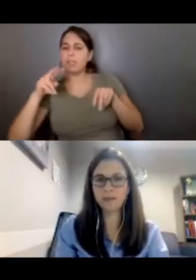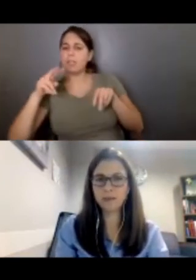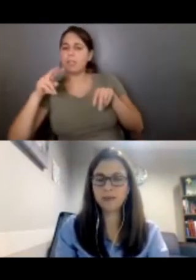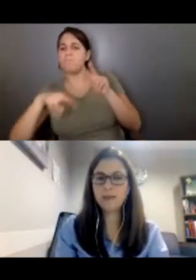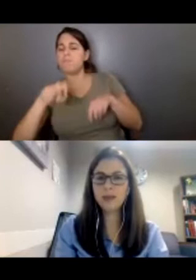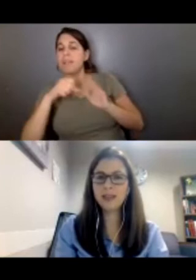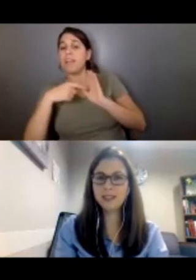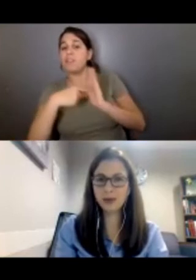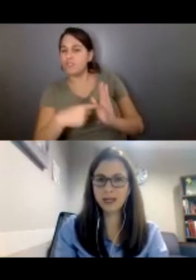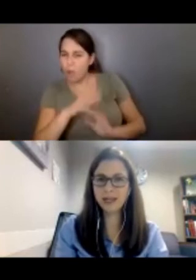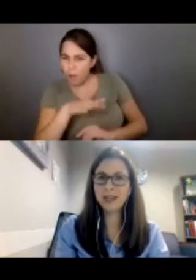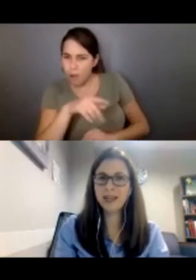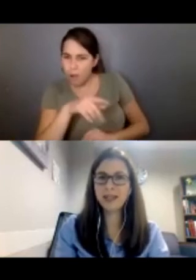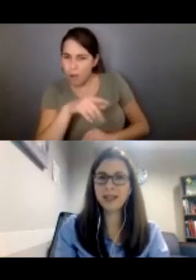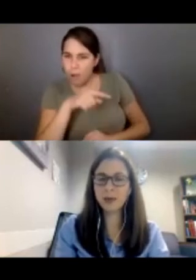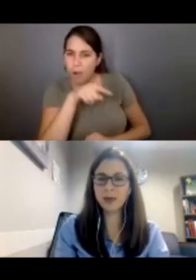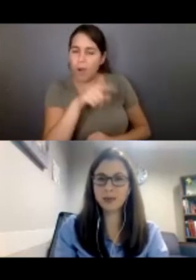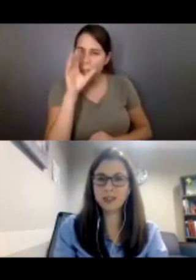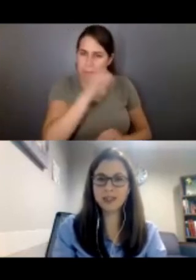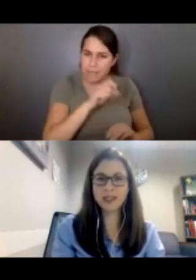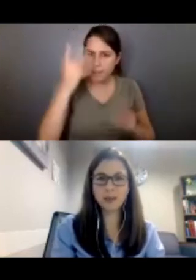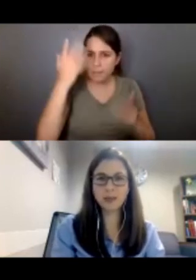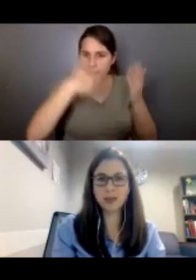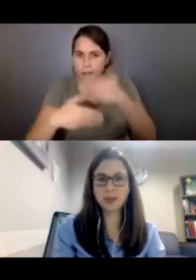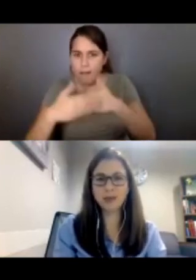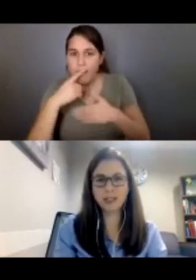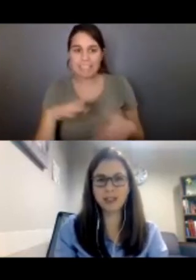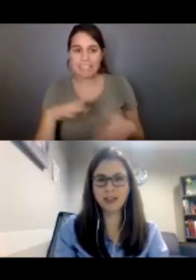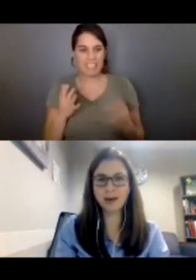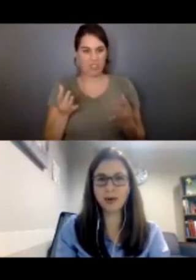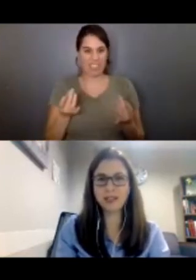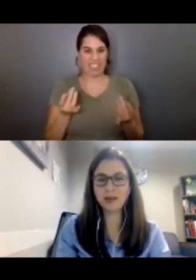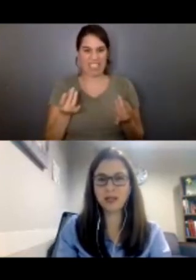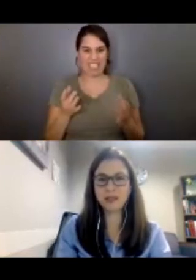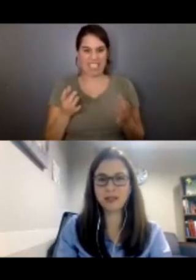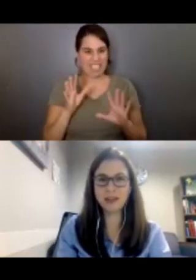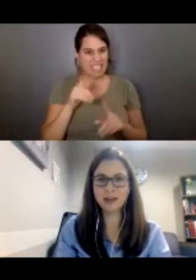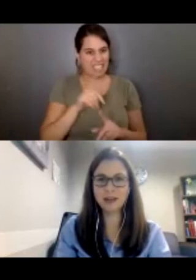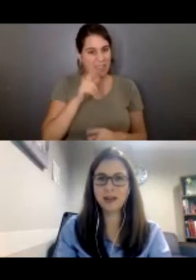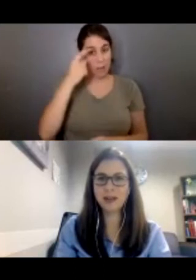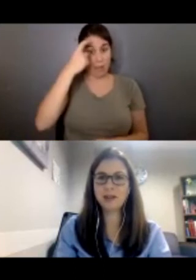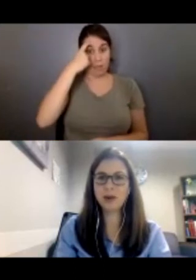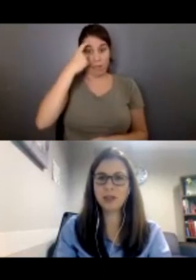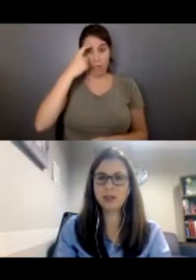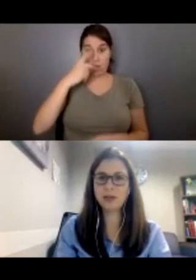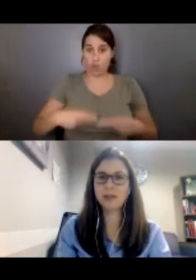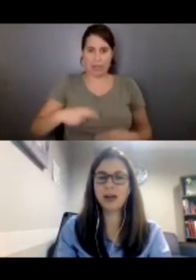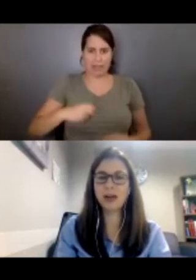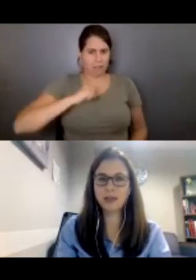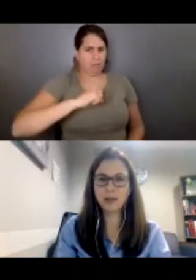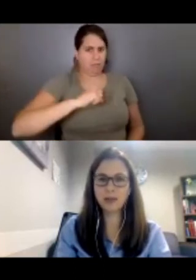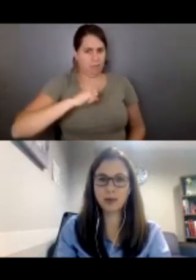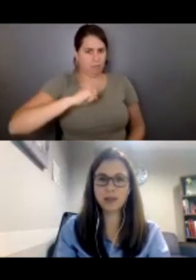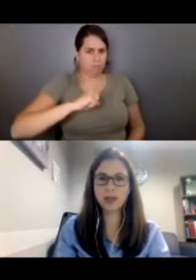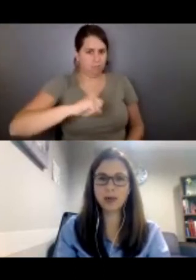short. This is tricky. Human beings resist exposure and critique. Our brains are well defended. So coaches use a variety